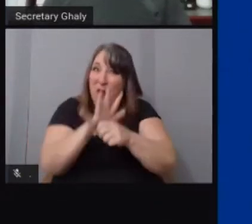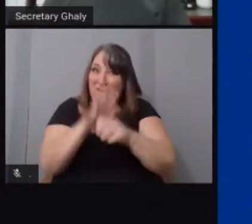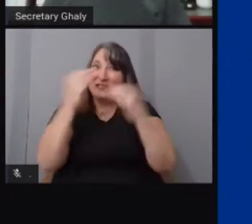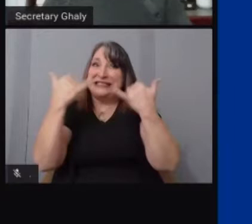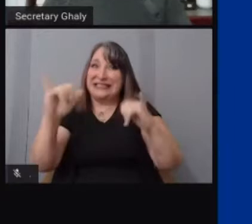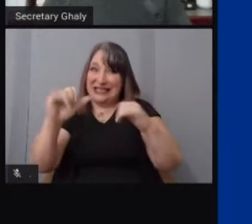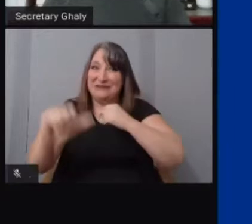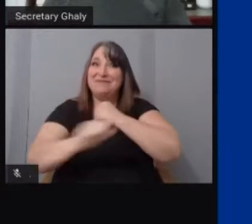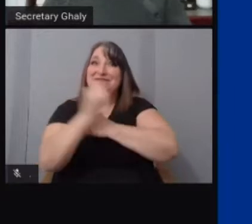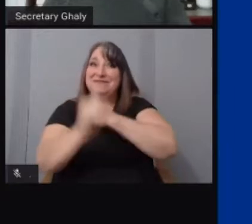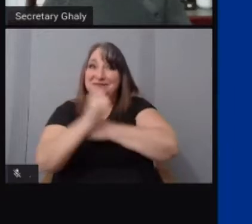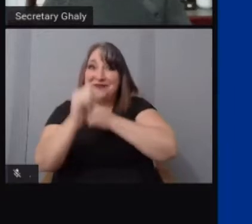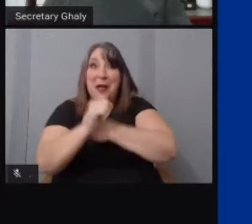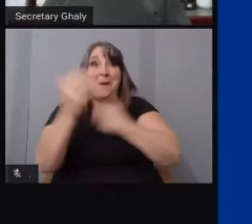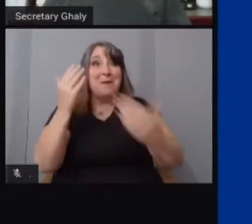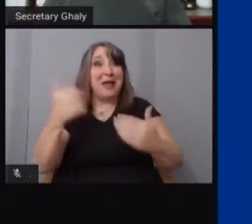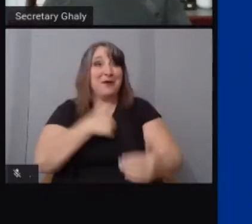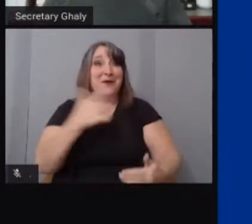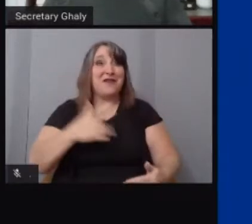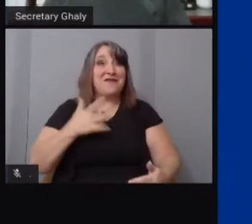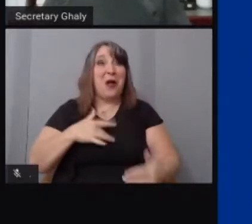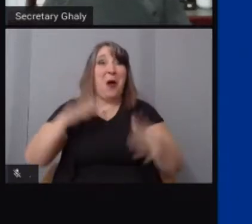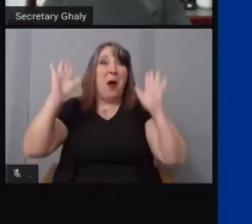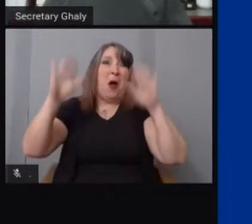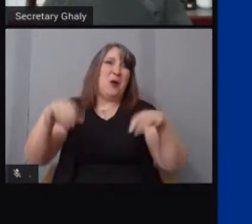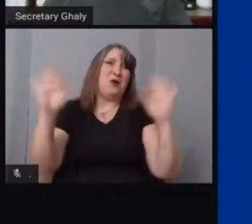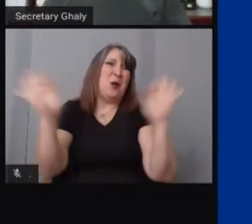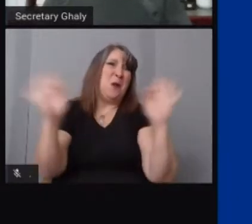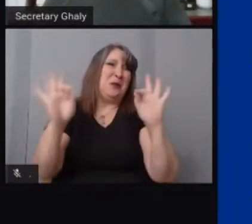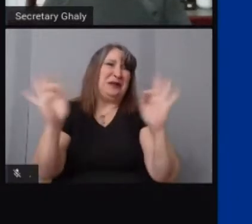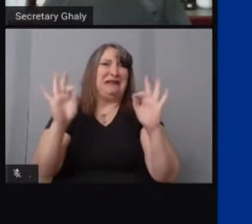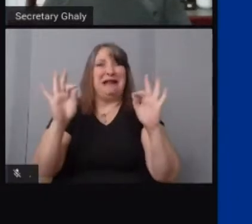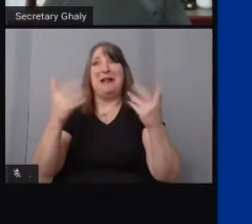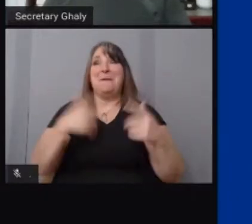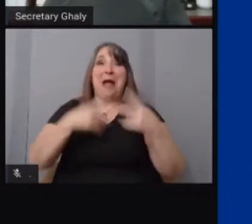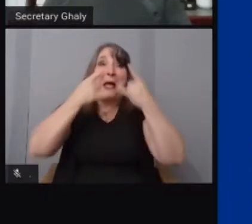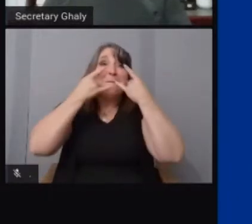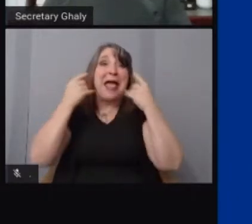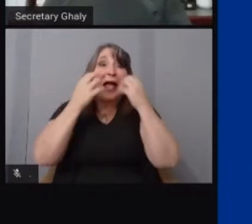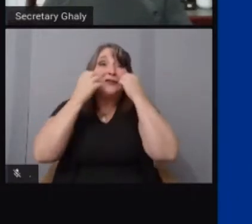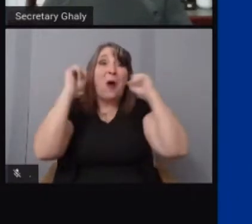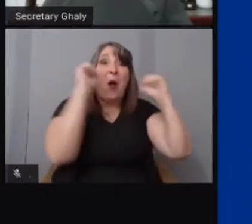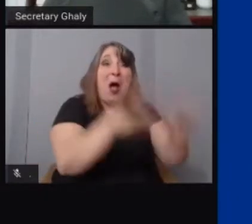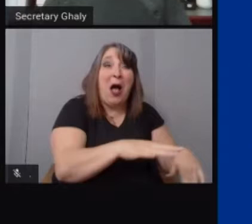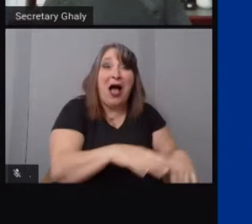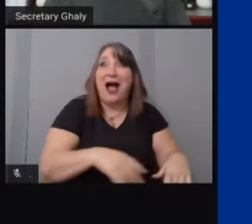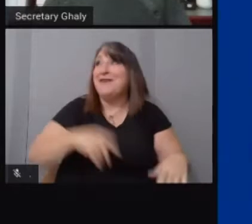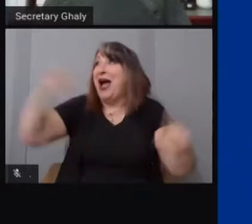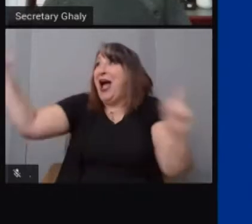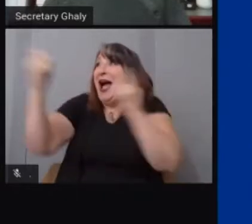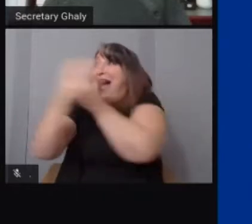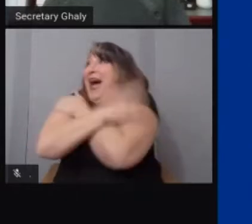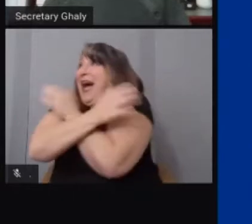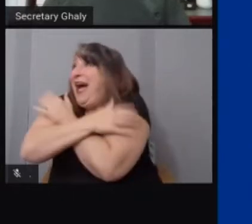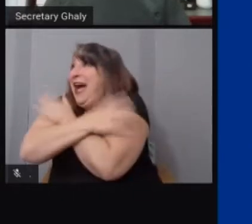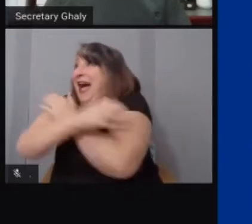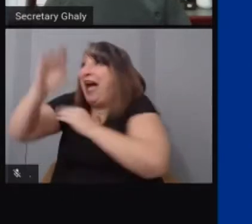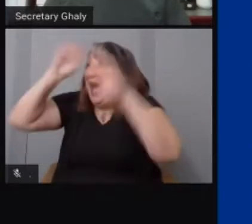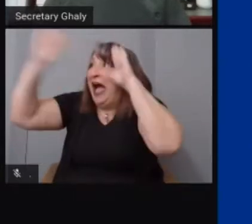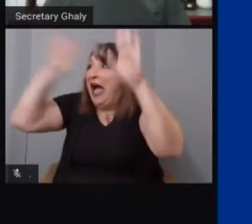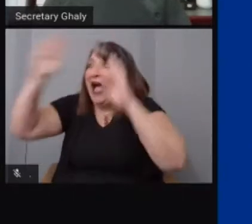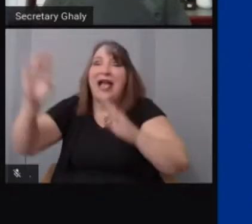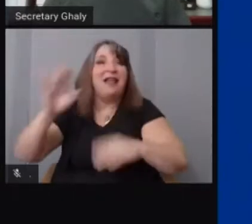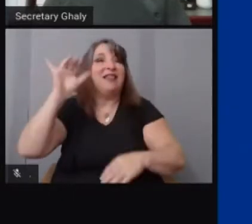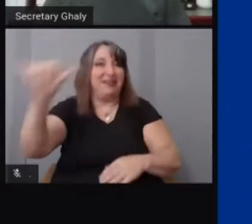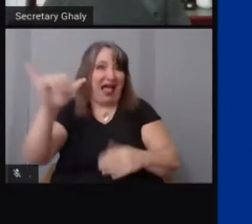actually put our guard down, take our mask off, get a little closer than we should. And that's exactly the condition